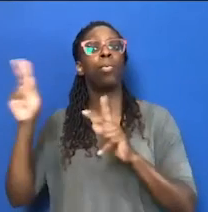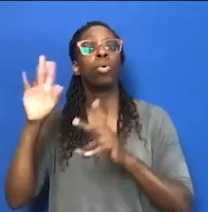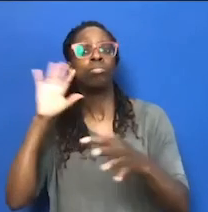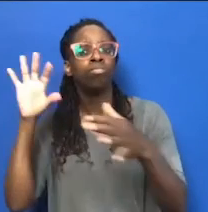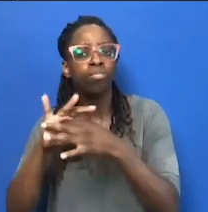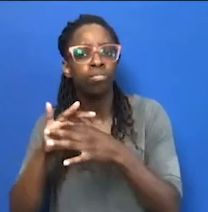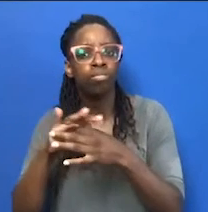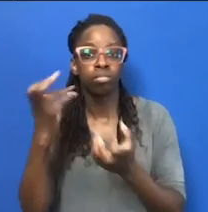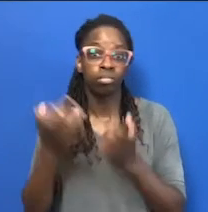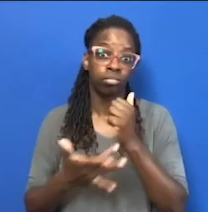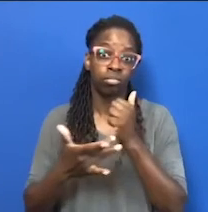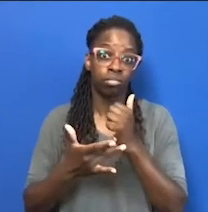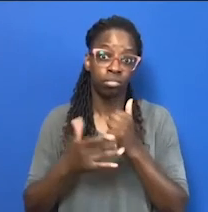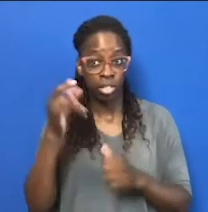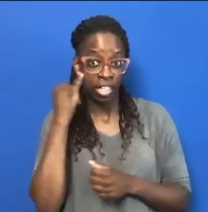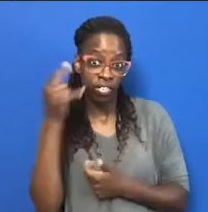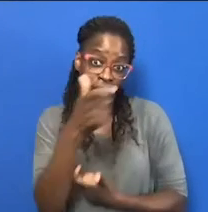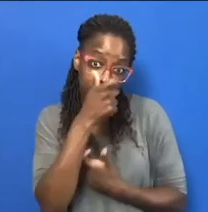interesting to you.